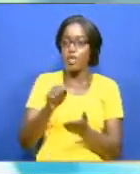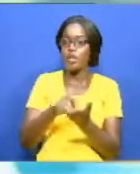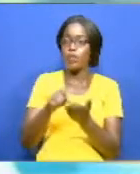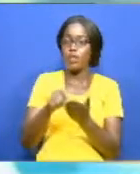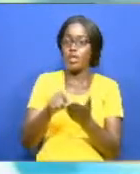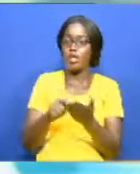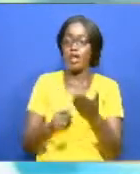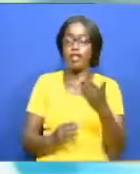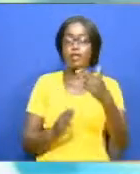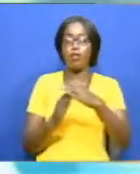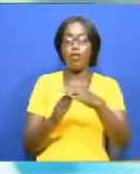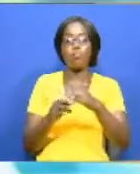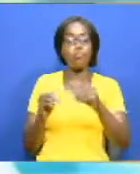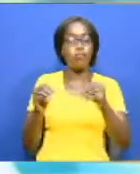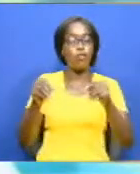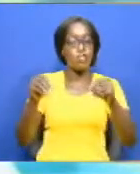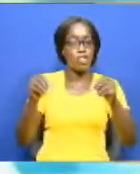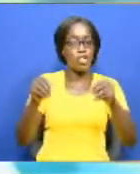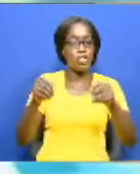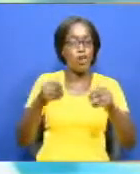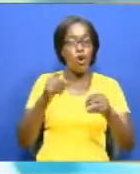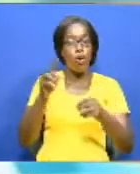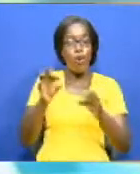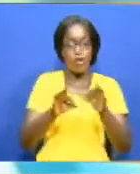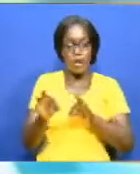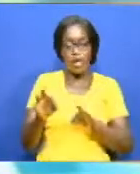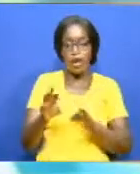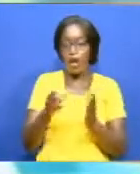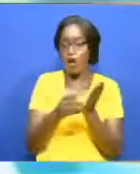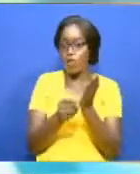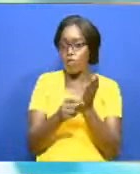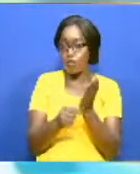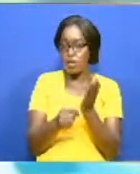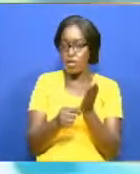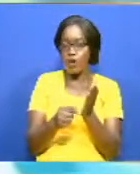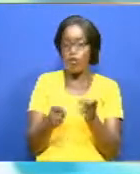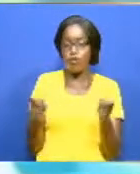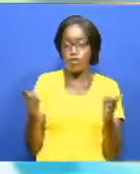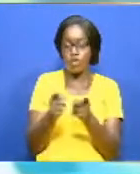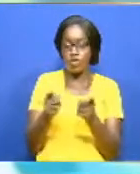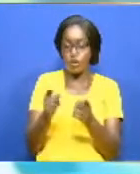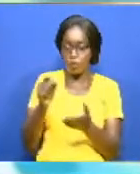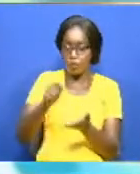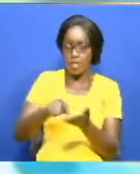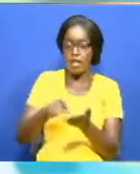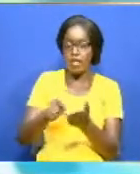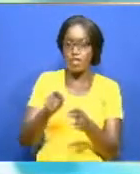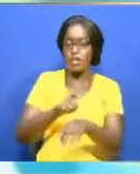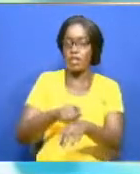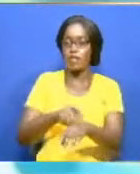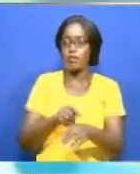top-dressing fertilizer to cover 1 acre of maize production for the short planting season.